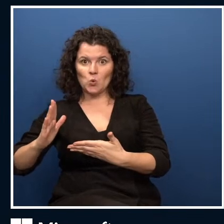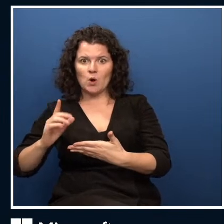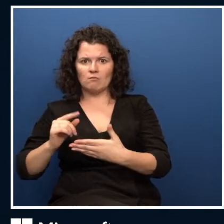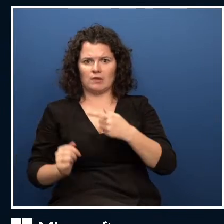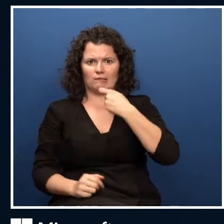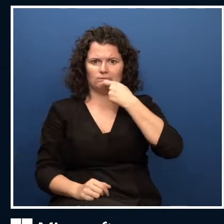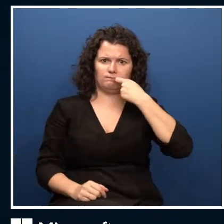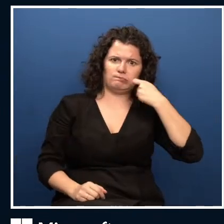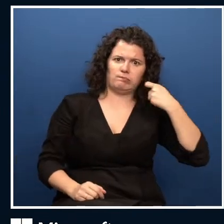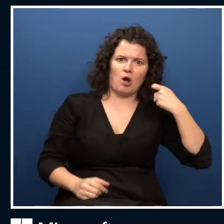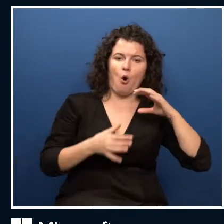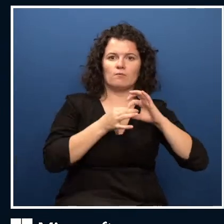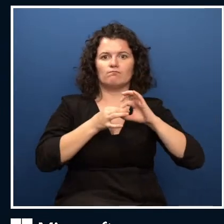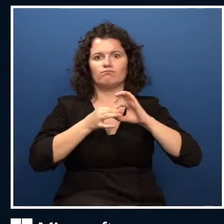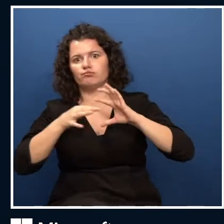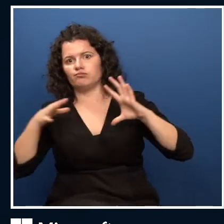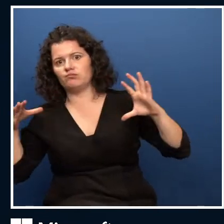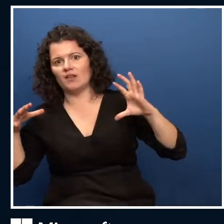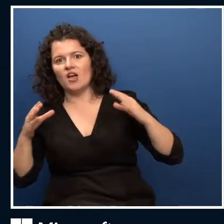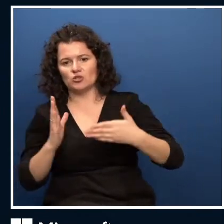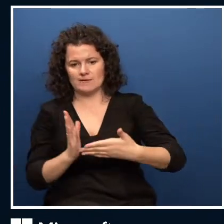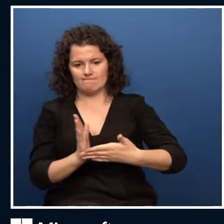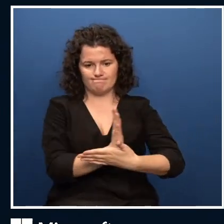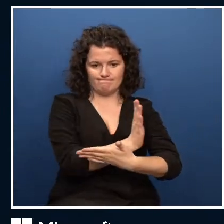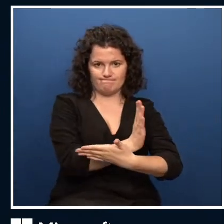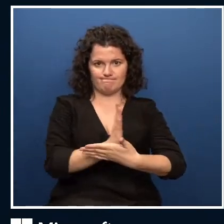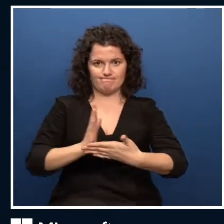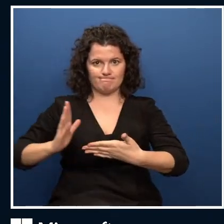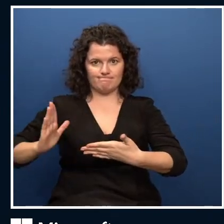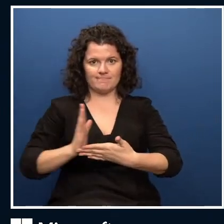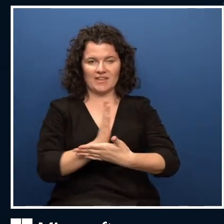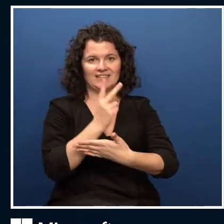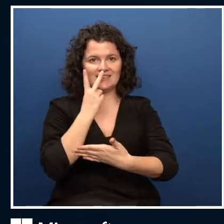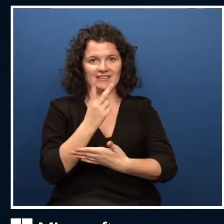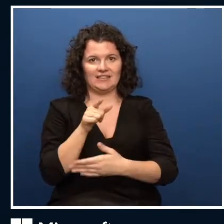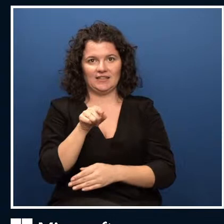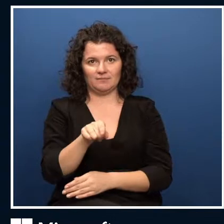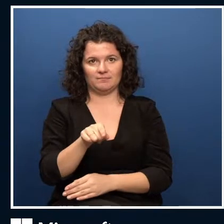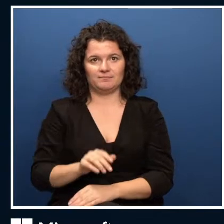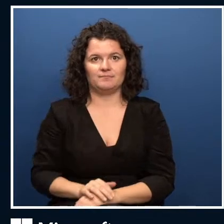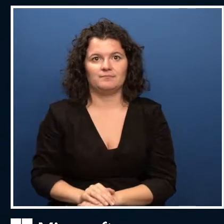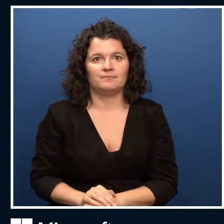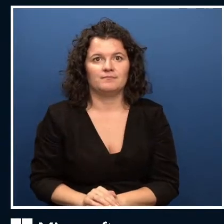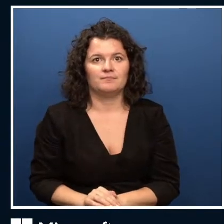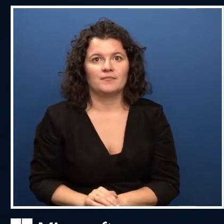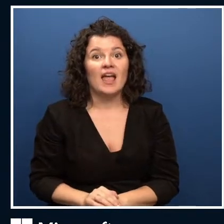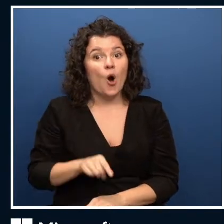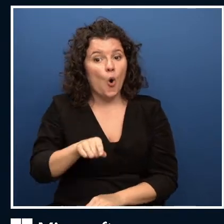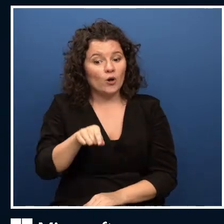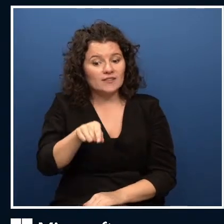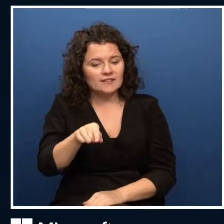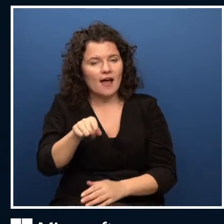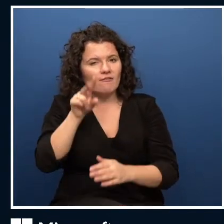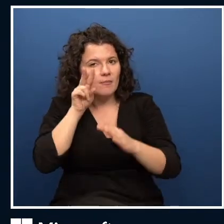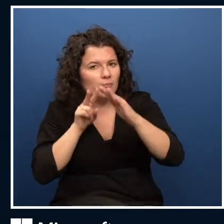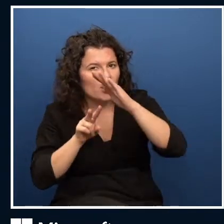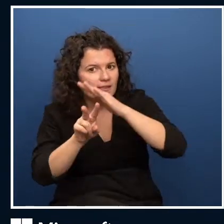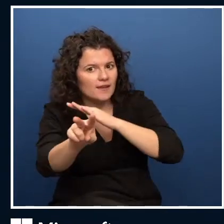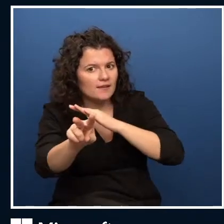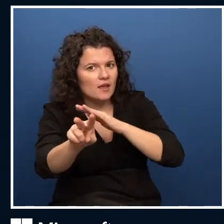for a model, as shown in the slide right over here, is to compare predictions for each group with a sensitive